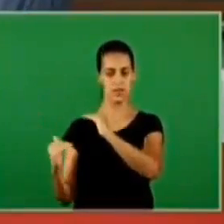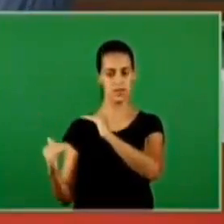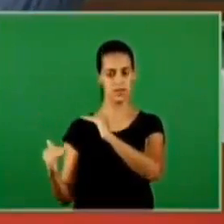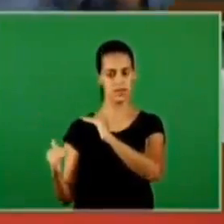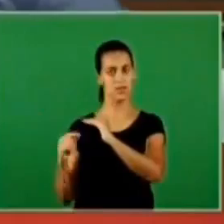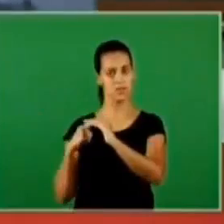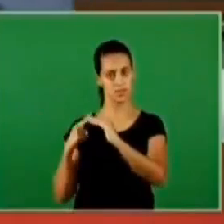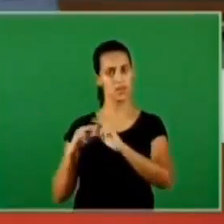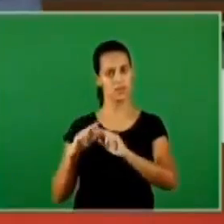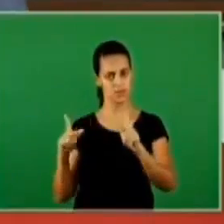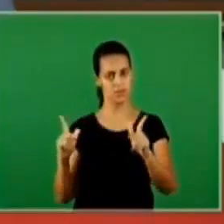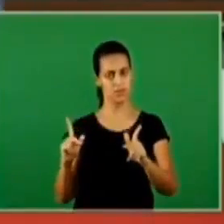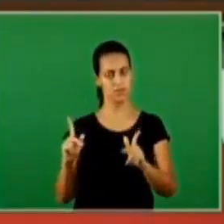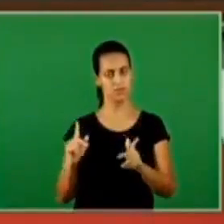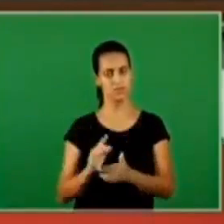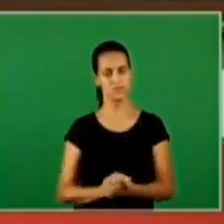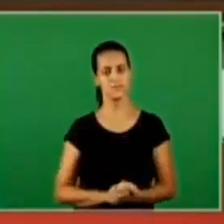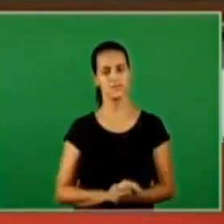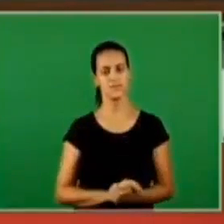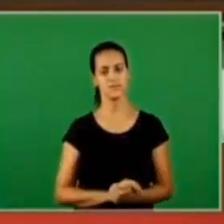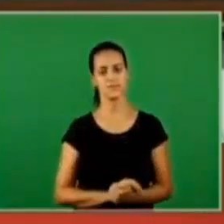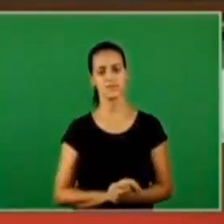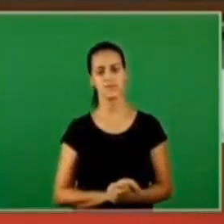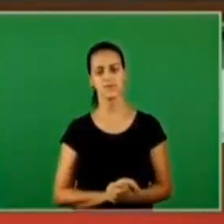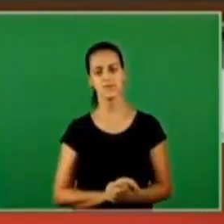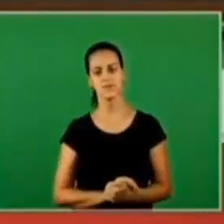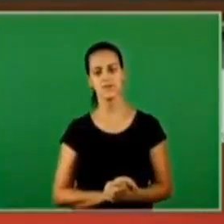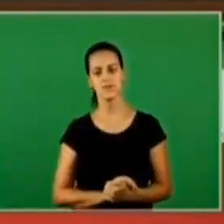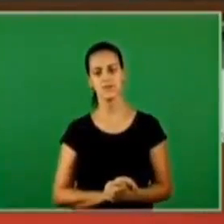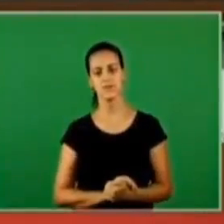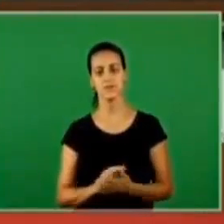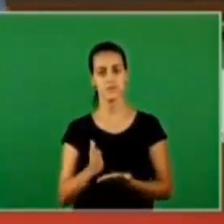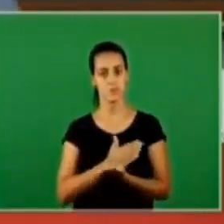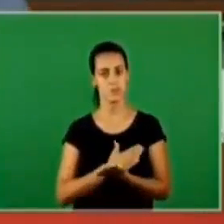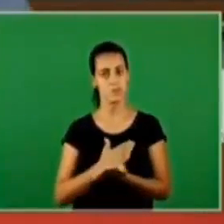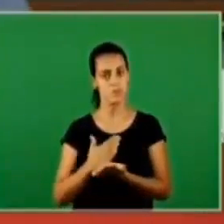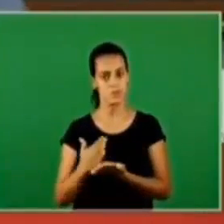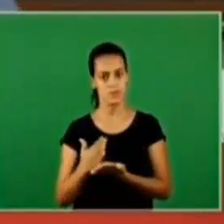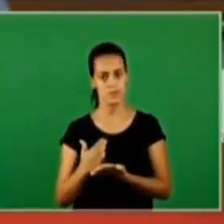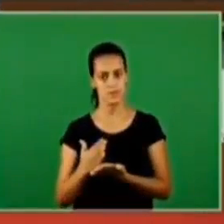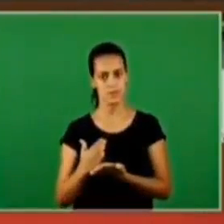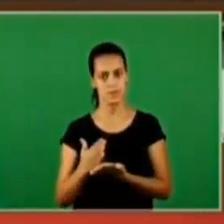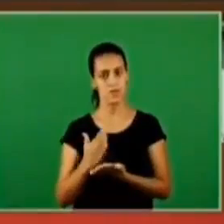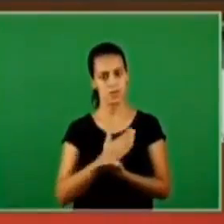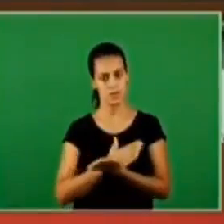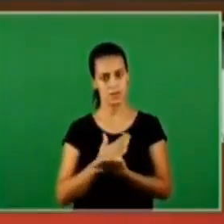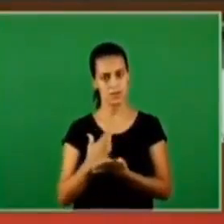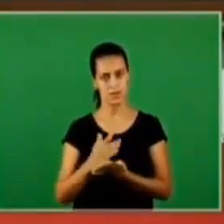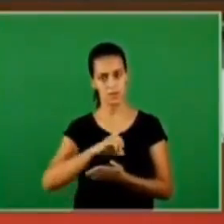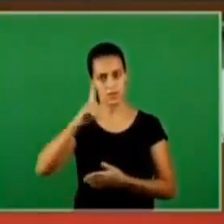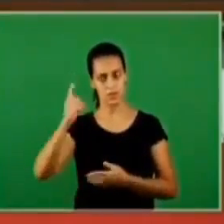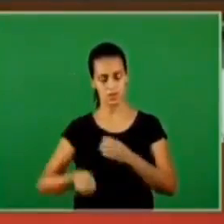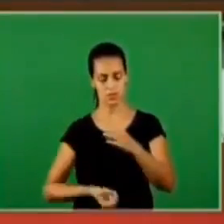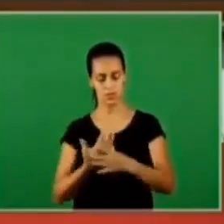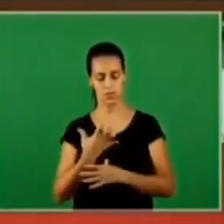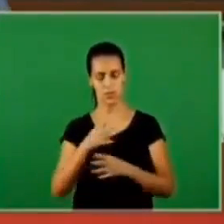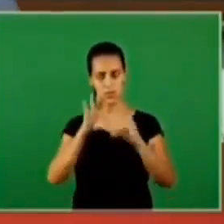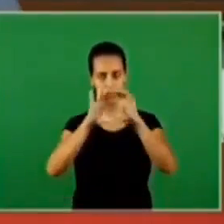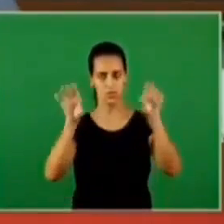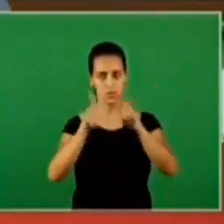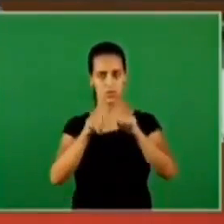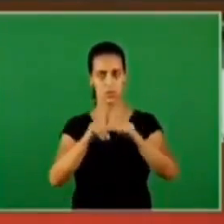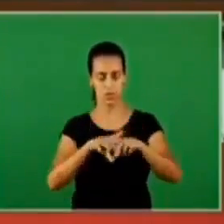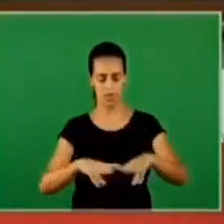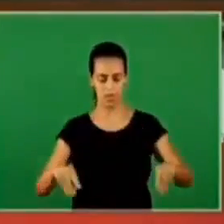gospel for this that God wants for our days. So when we speak about the beginning, Genesis, and the beginning God created heaven and